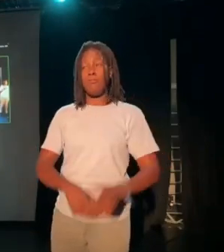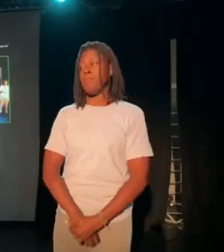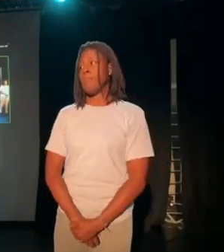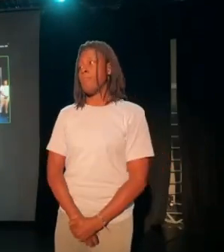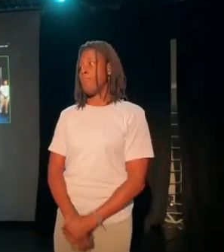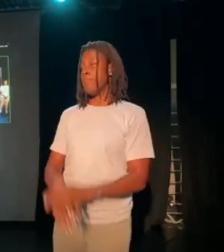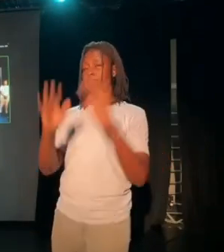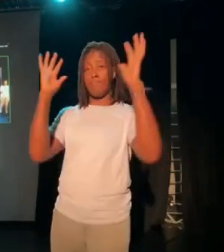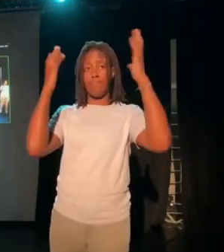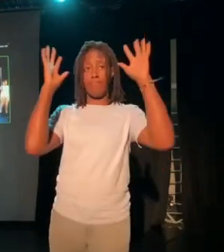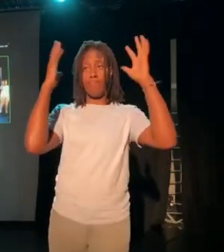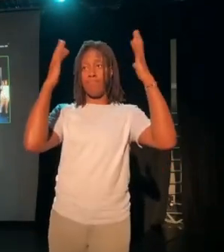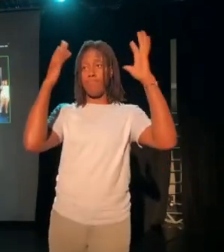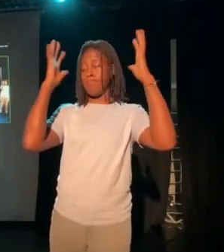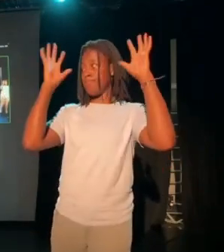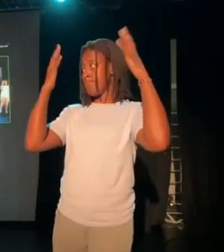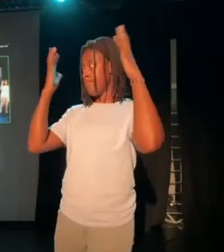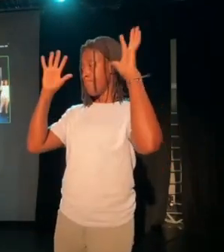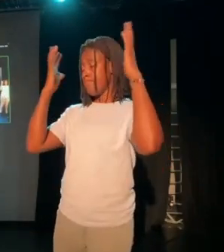Thank you.